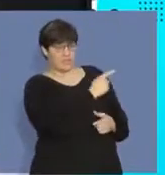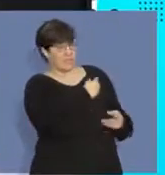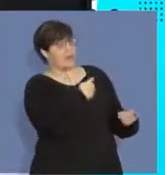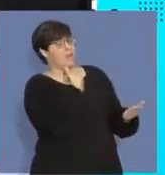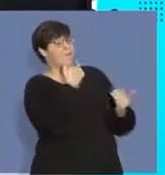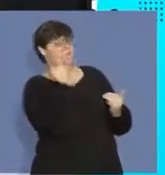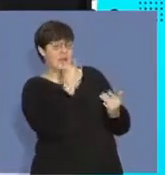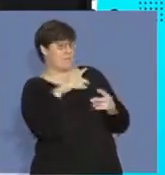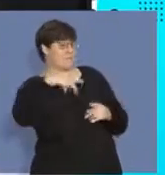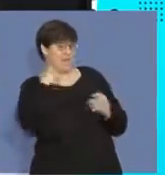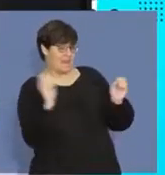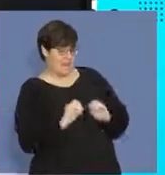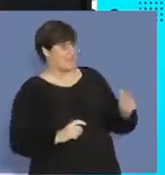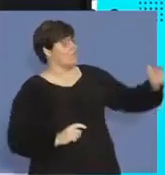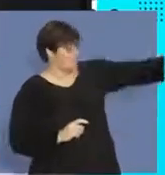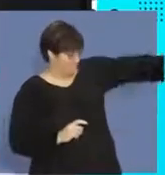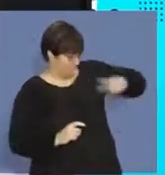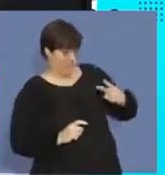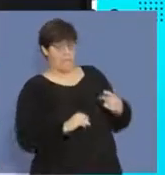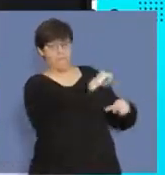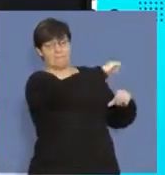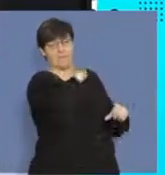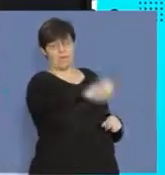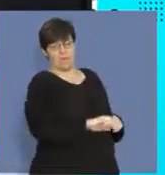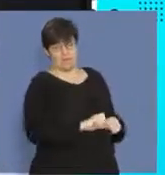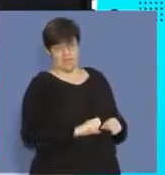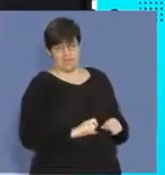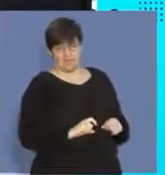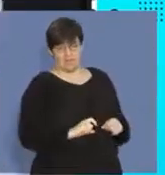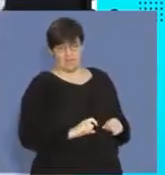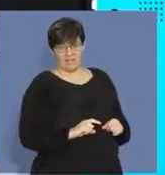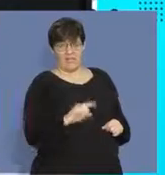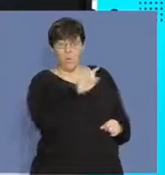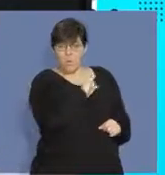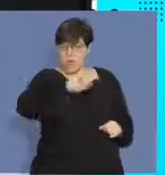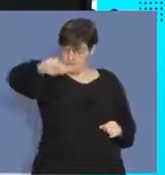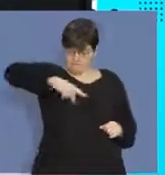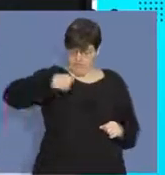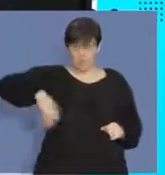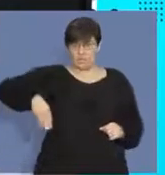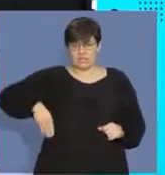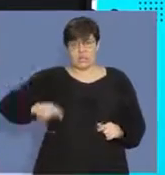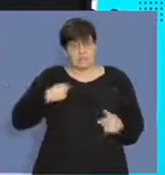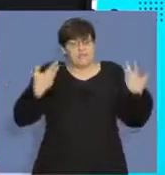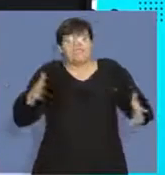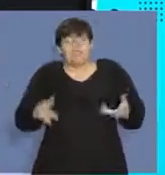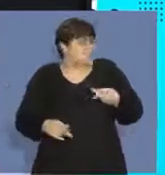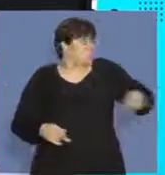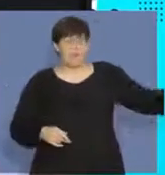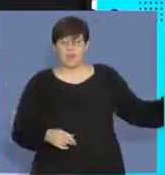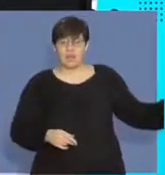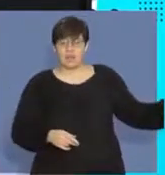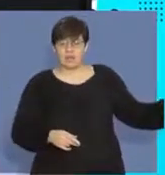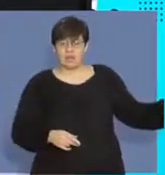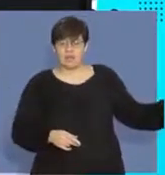bad debt from SARS. Can you see? Very fair, because the debtor is not paying us, and because the debtor is not paying us,